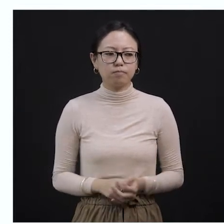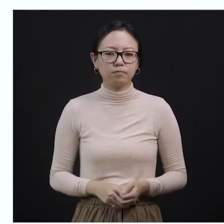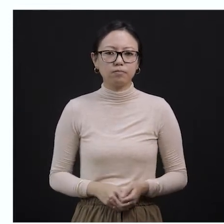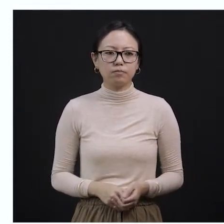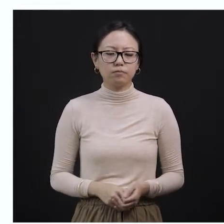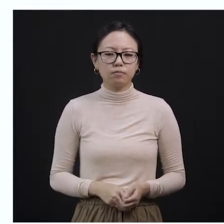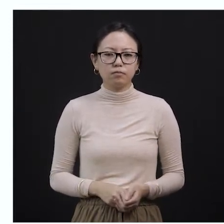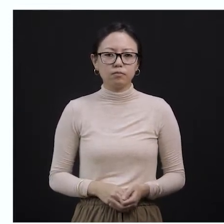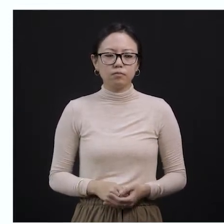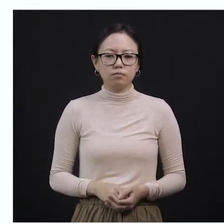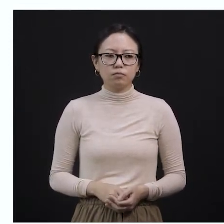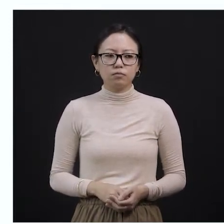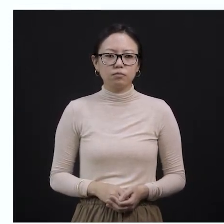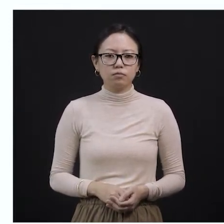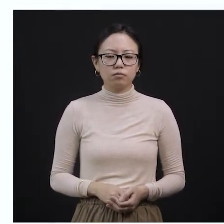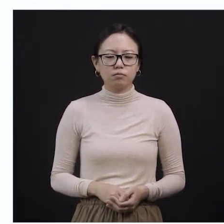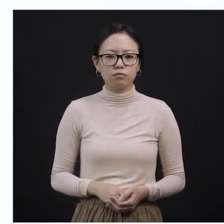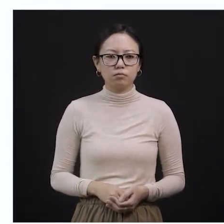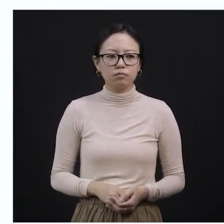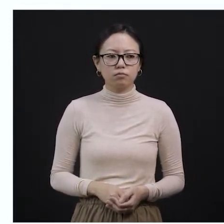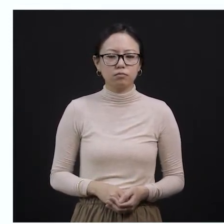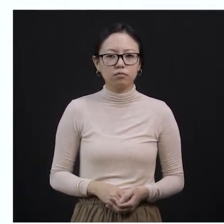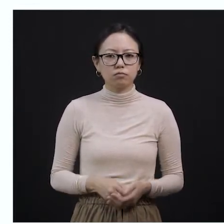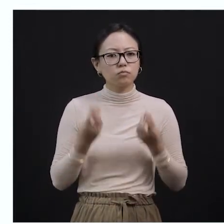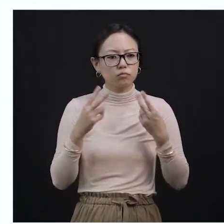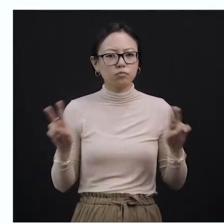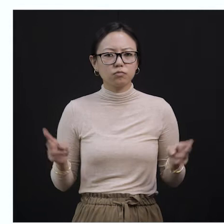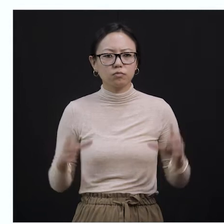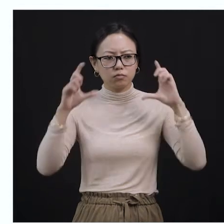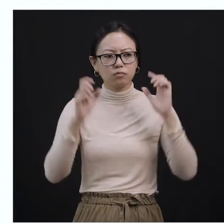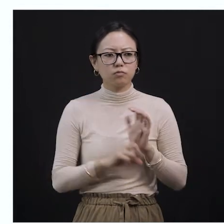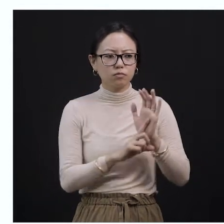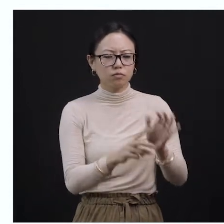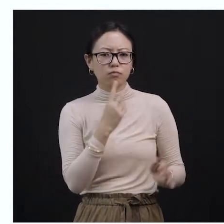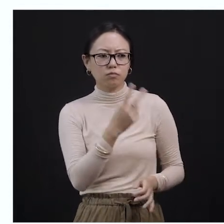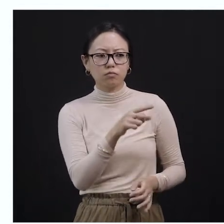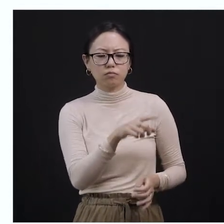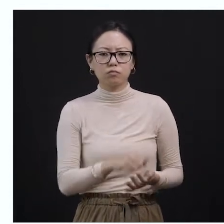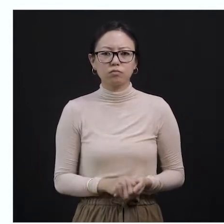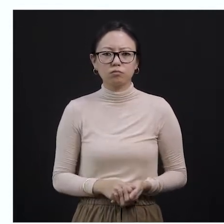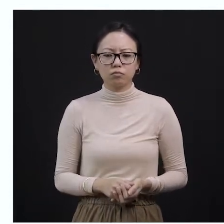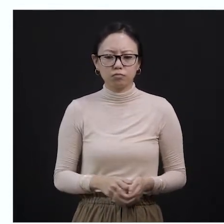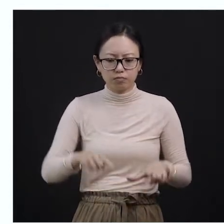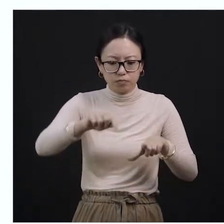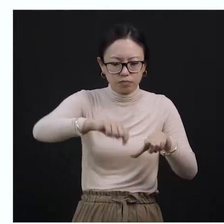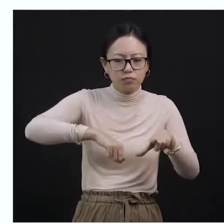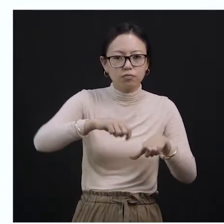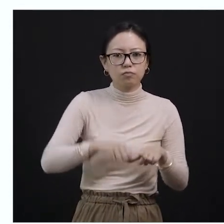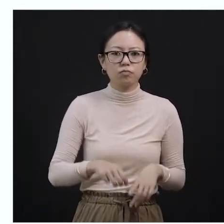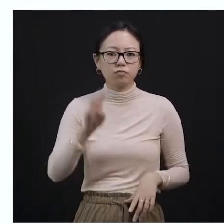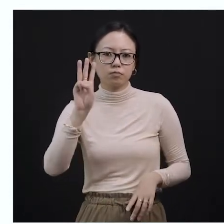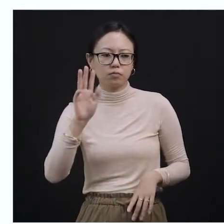is the longest. In the next exercise, if we look at the picture, we see three scales.